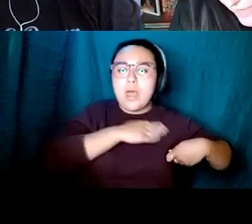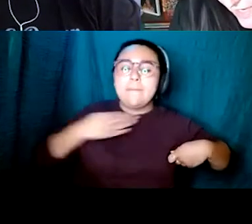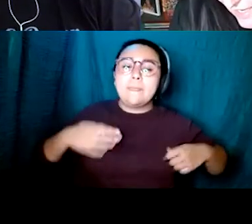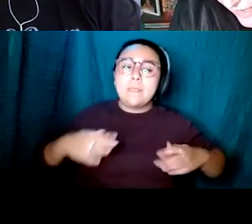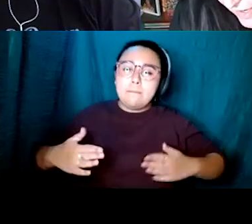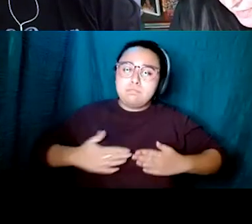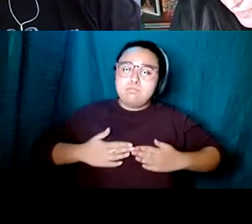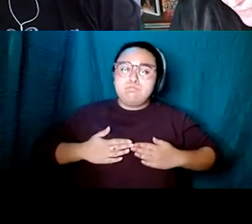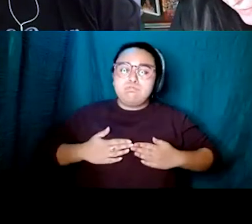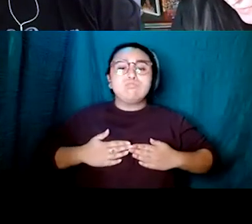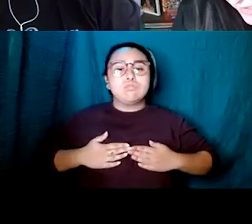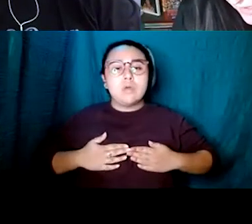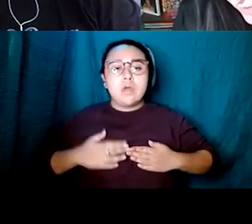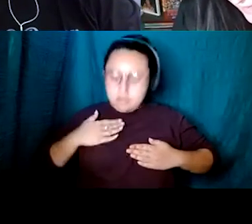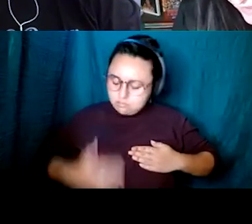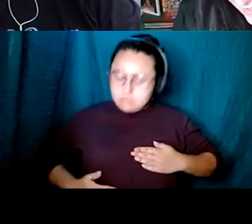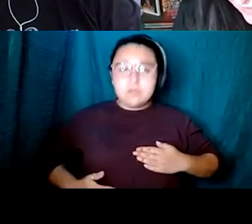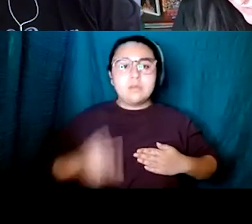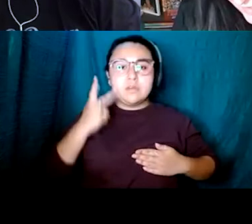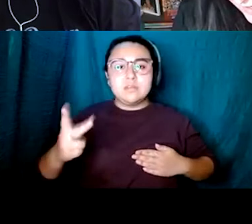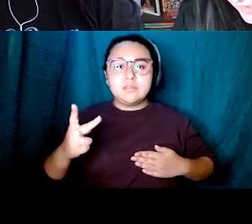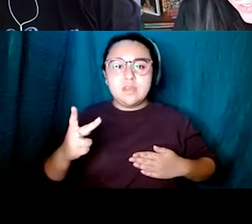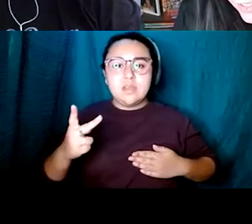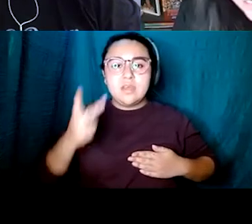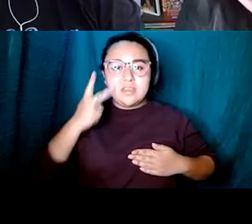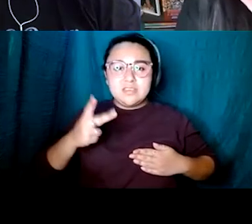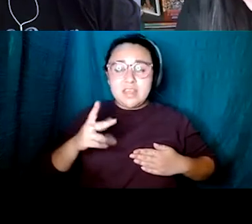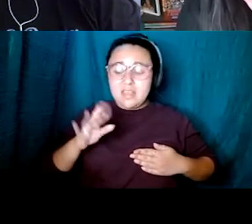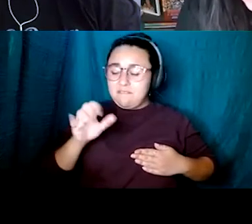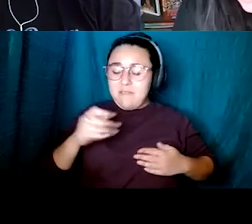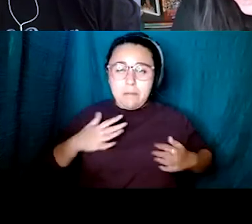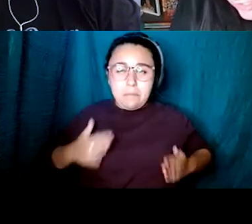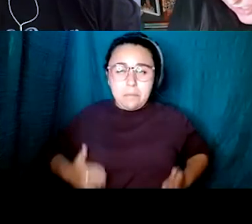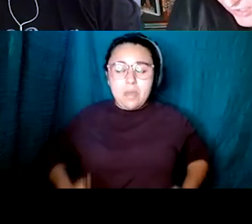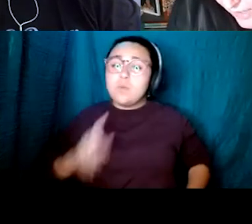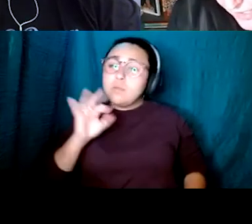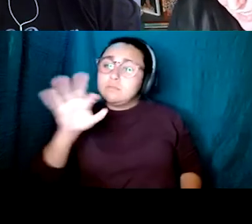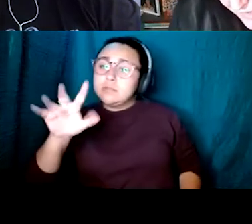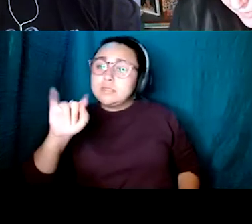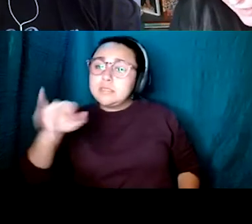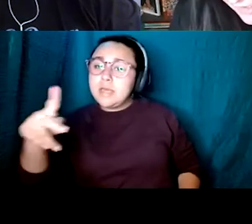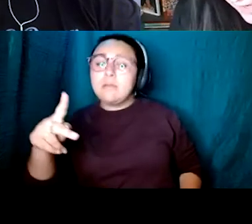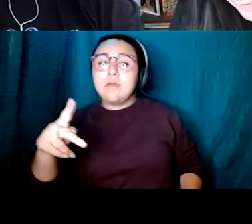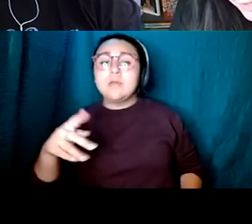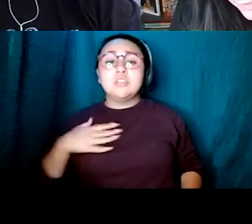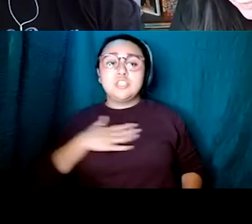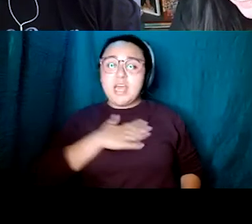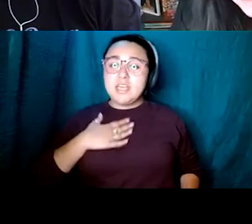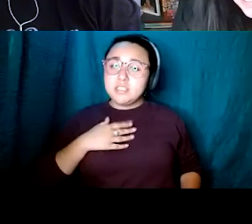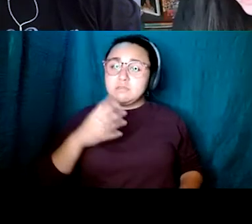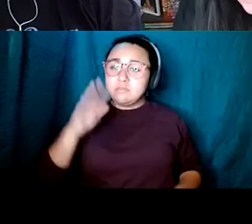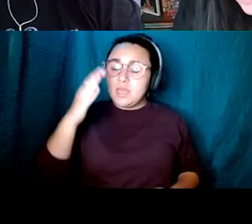my breast and my chest, and I smoothed them out, pressing my fat down into the sides, a tip in the binding community, to get one's chest to appear as flat as